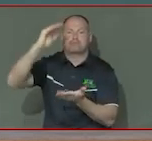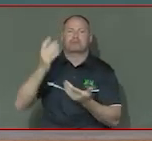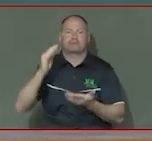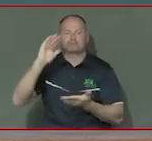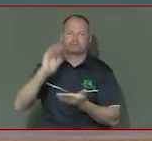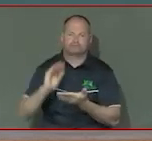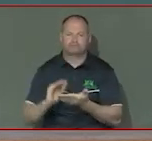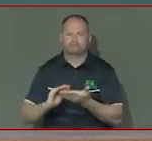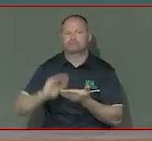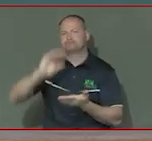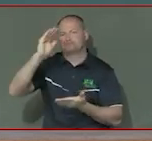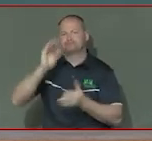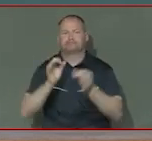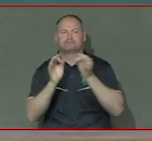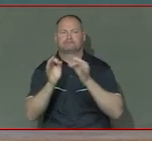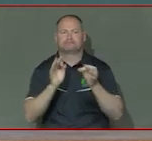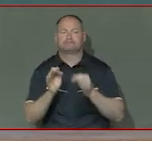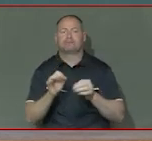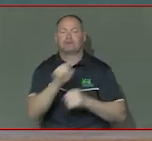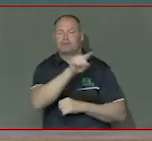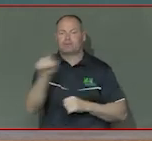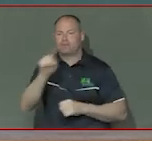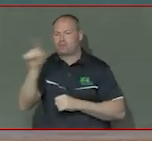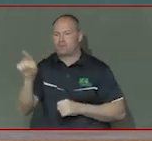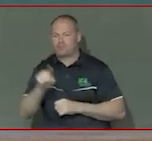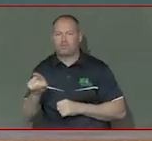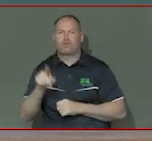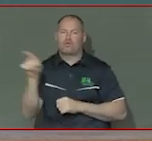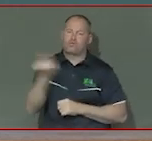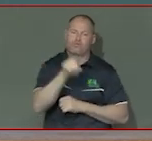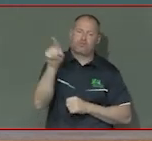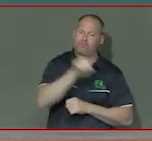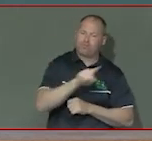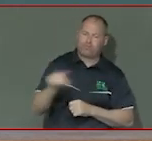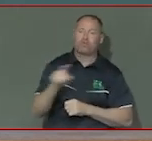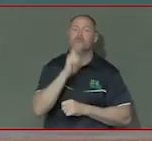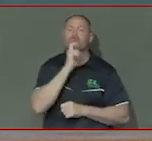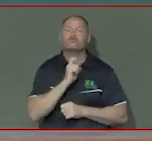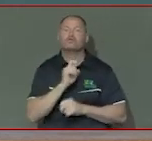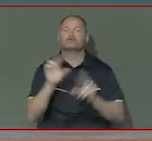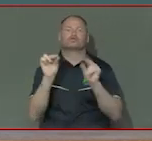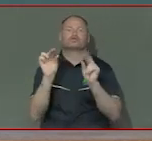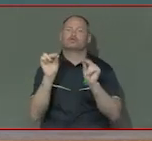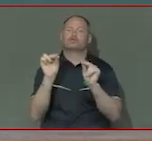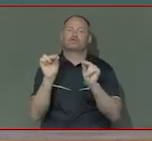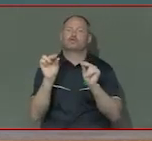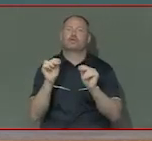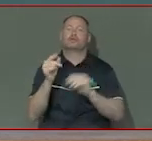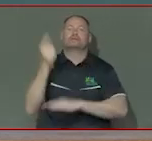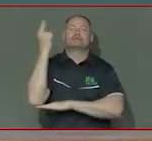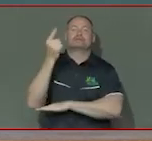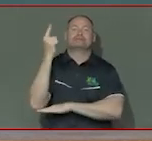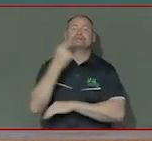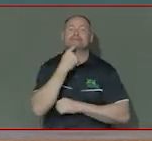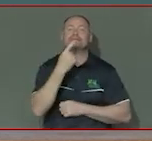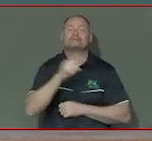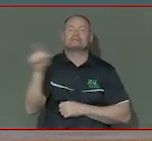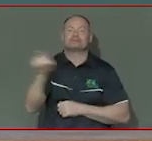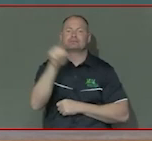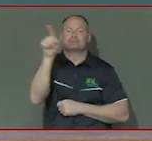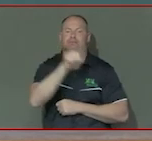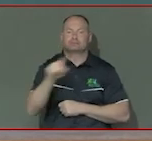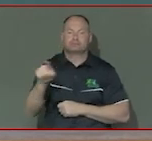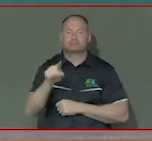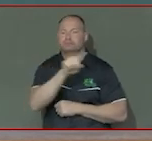So never ever use arrows anymore. Even though your teachers tell you you can use it, they did not mark it.